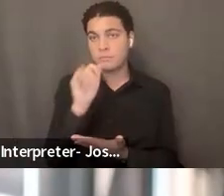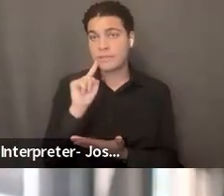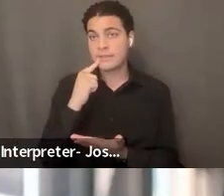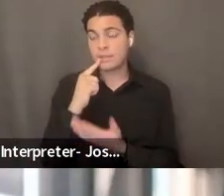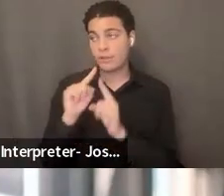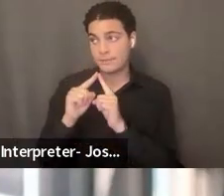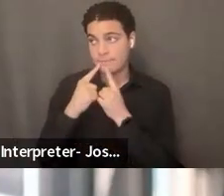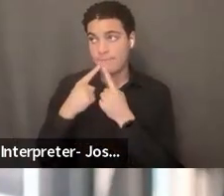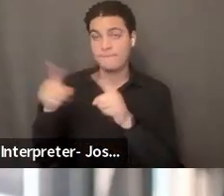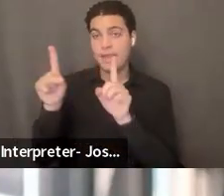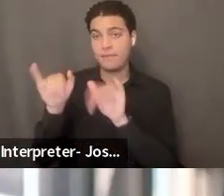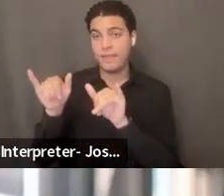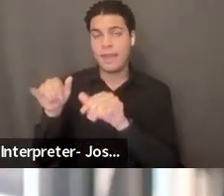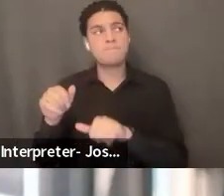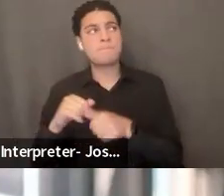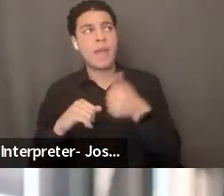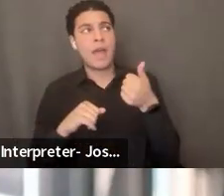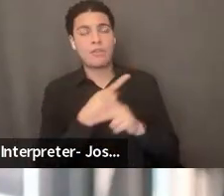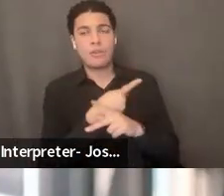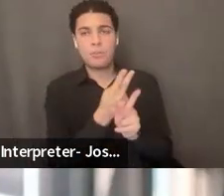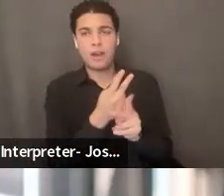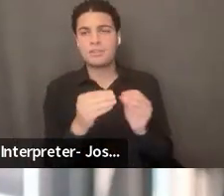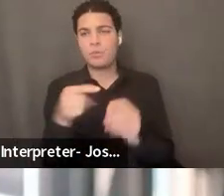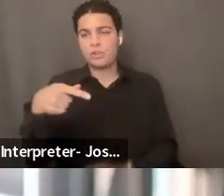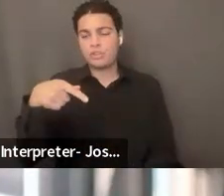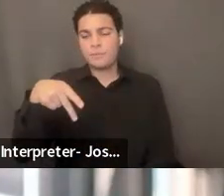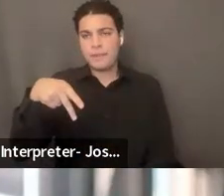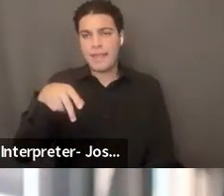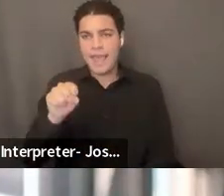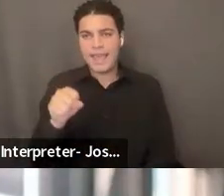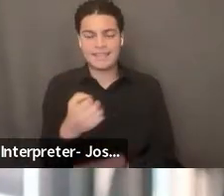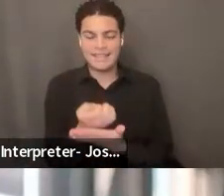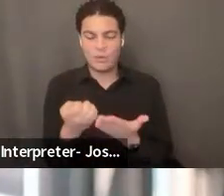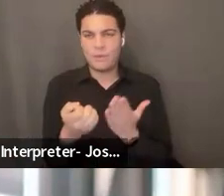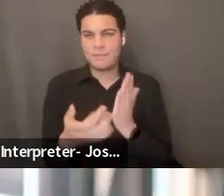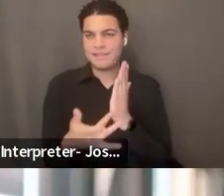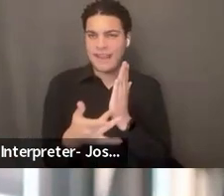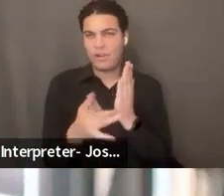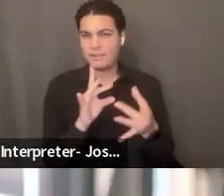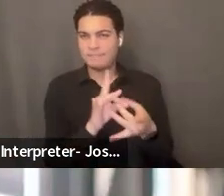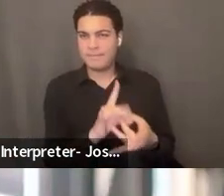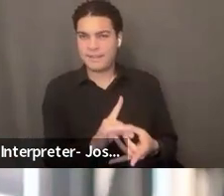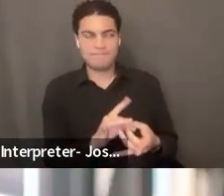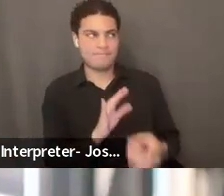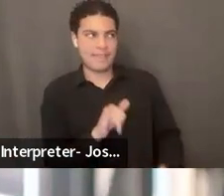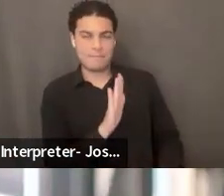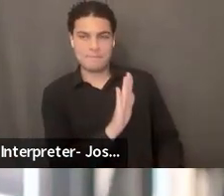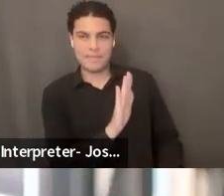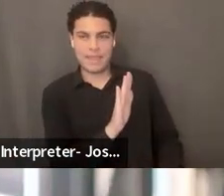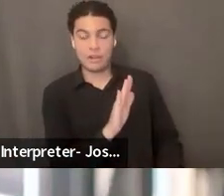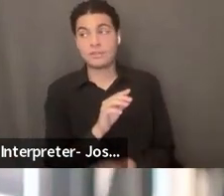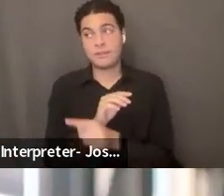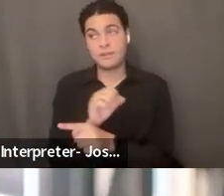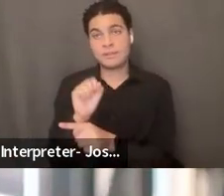The products that are out there are GPS and device connected. The cool thing about ScanMeHome, it's